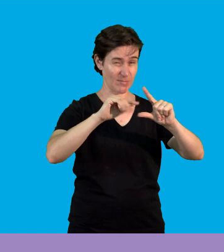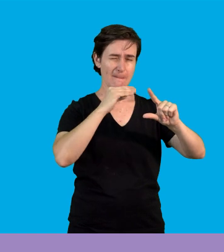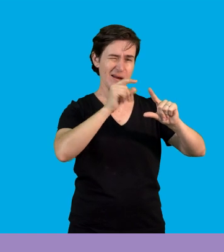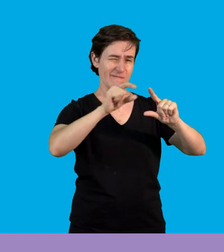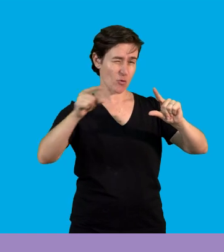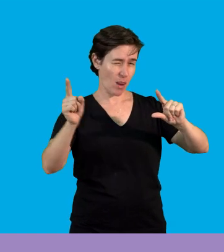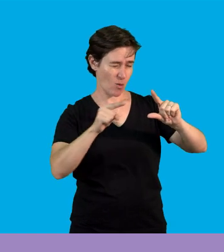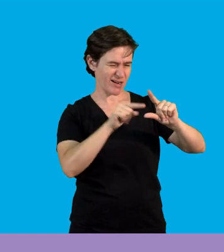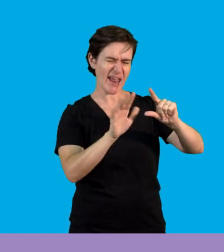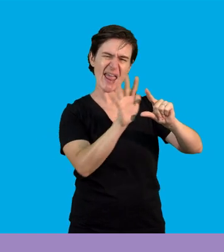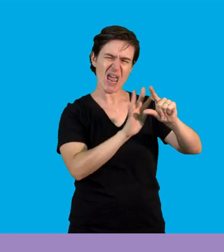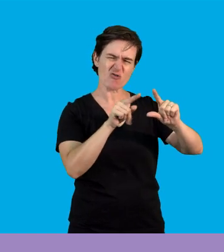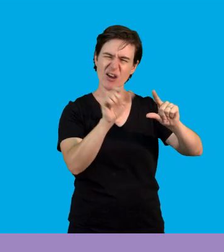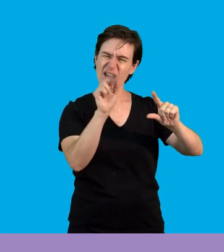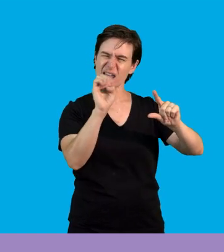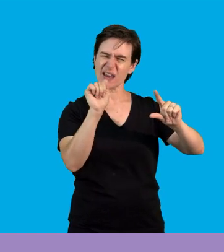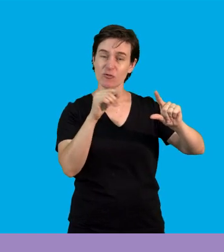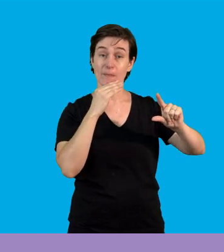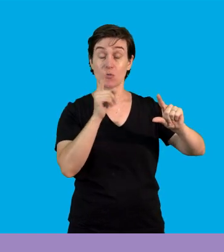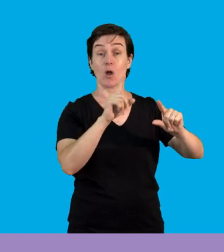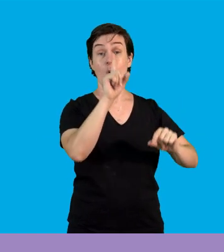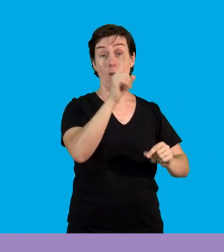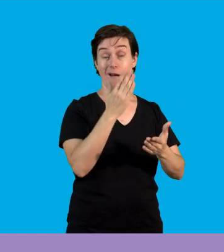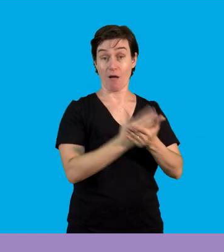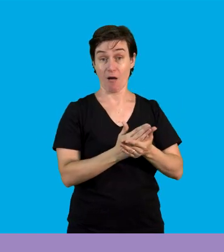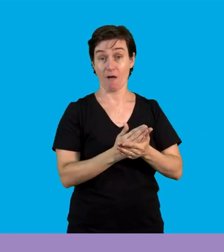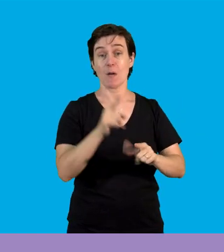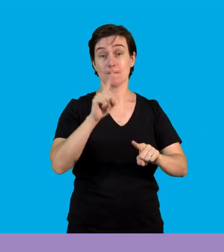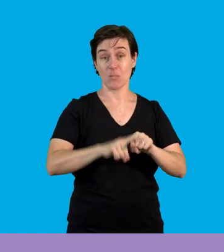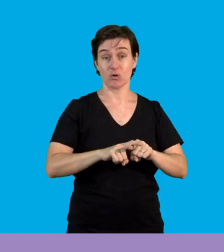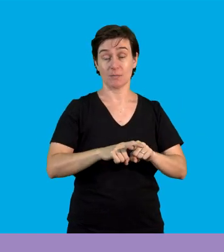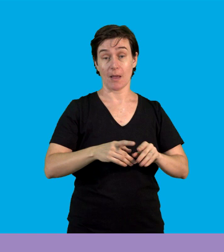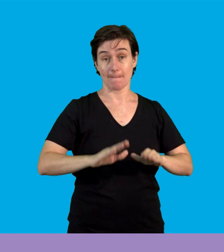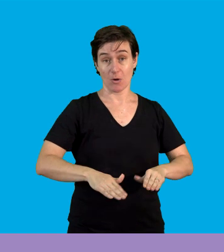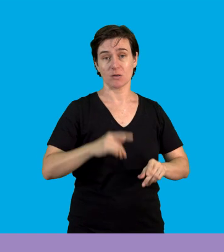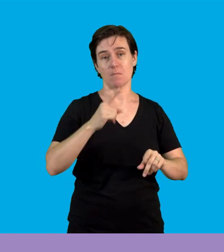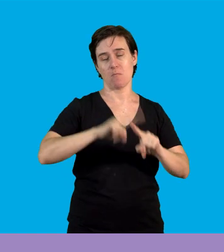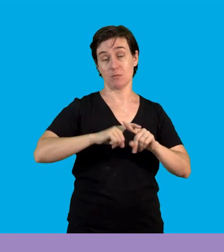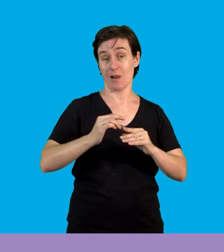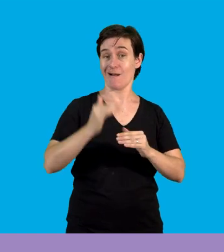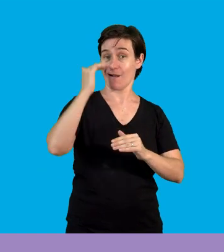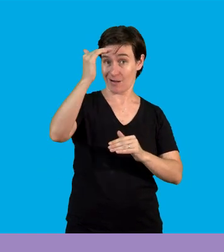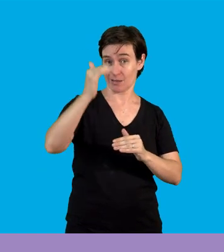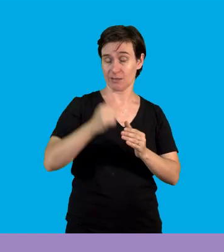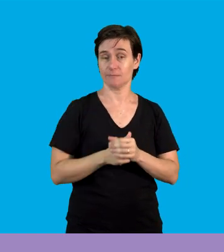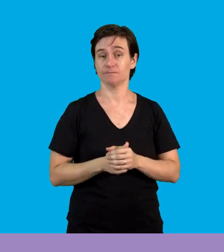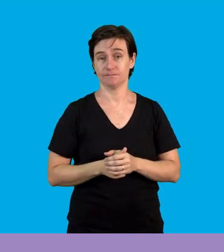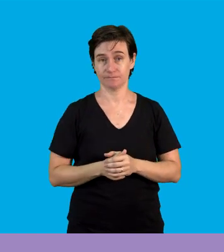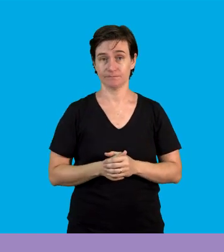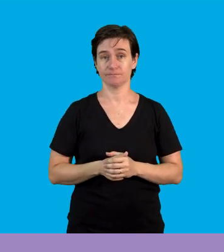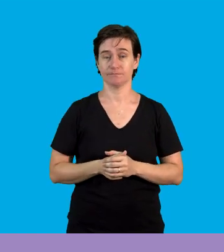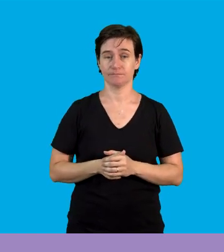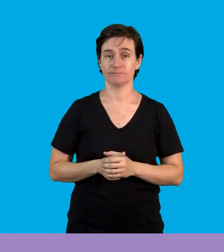the formula for the area is going to be 1/2 multiplied by the base multiplied by the height. So we do not end there